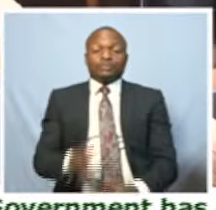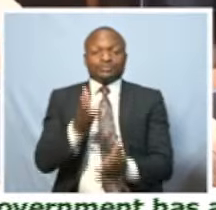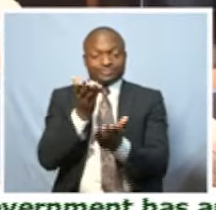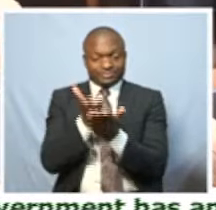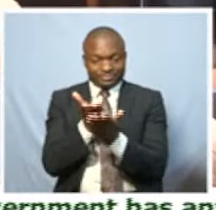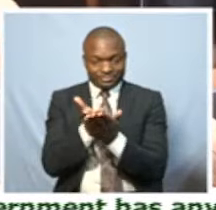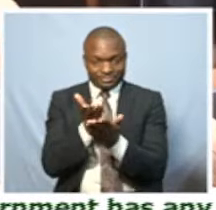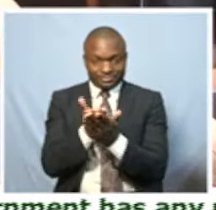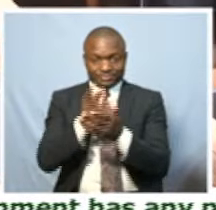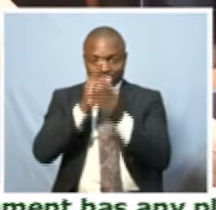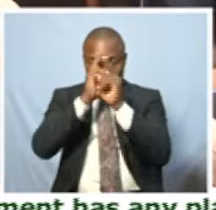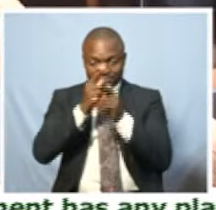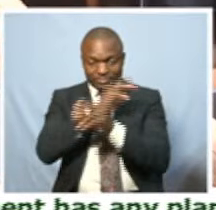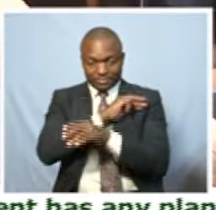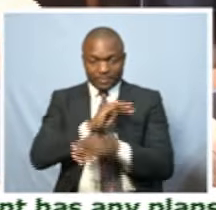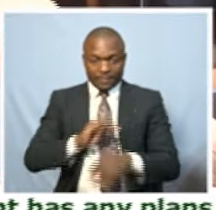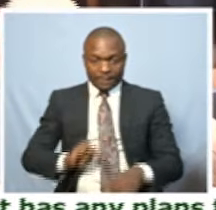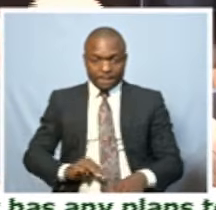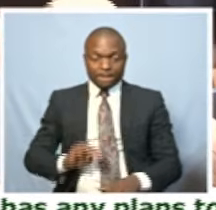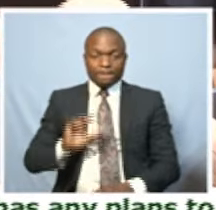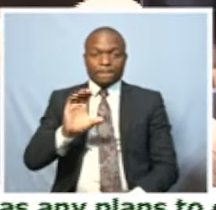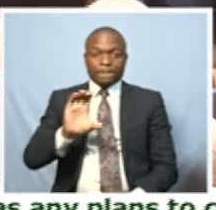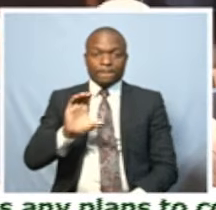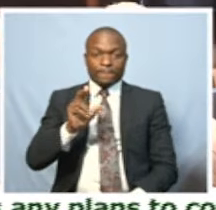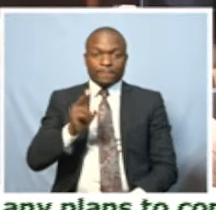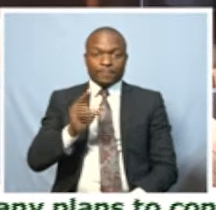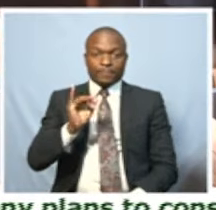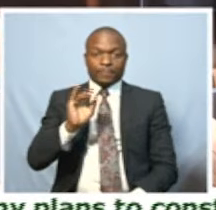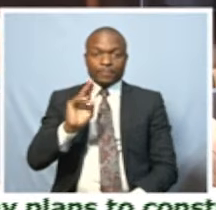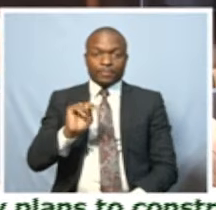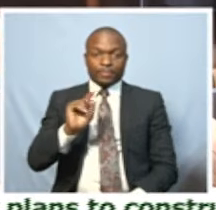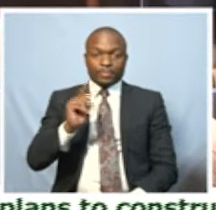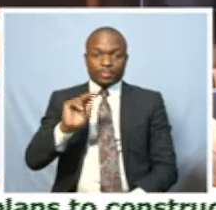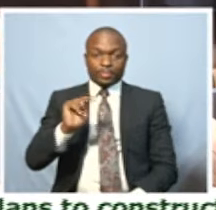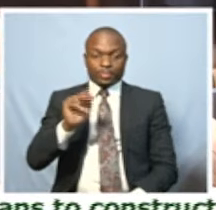Notice of motion, the Honorable Member for Chikankata.